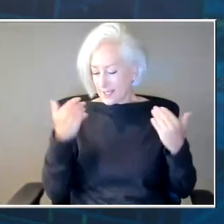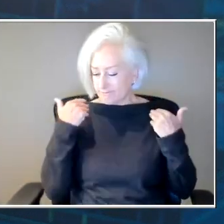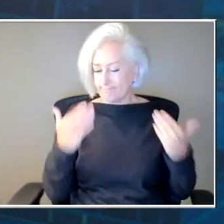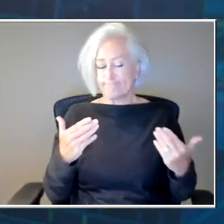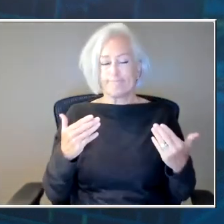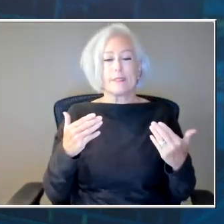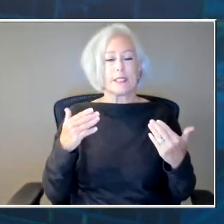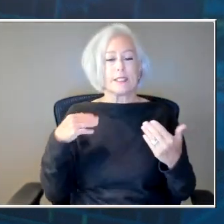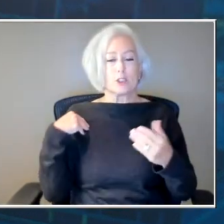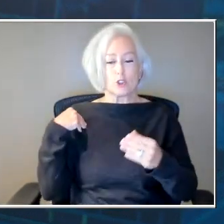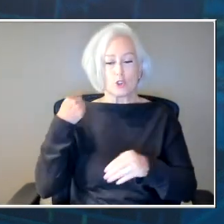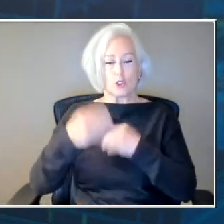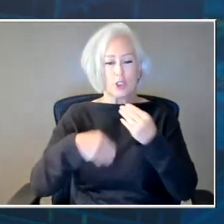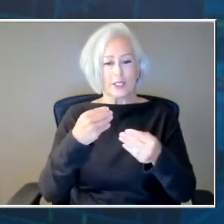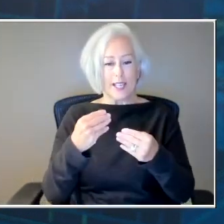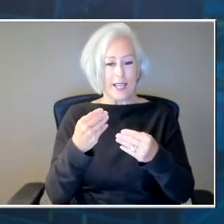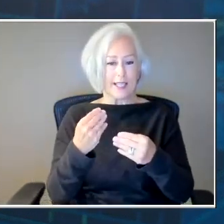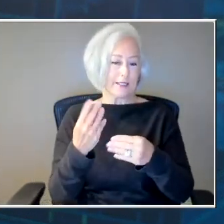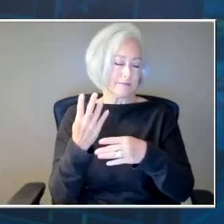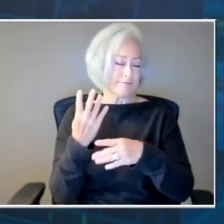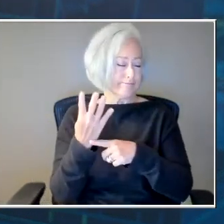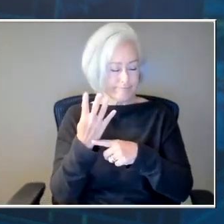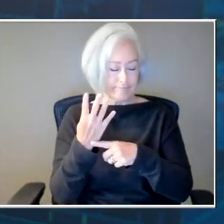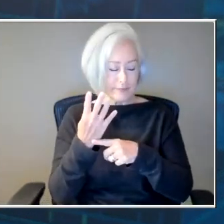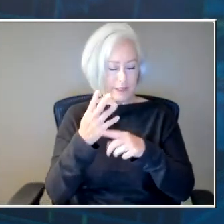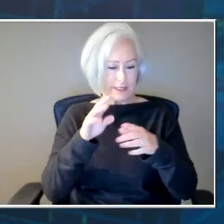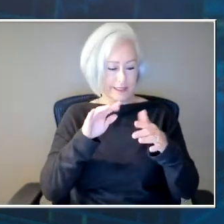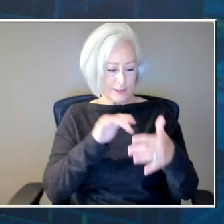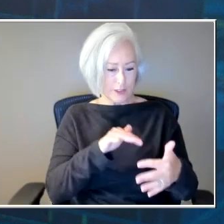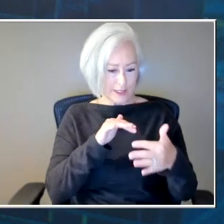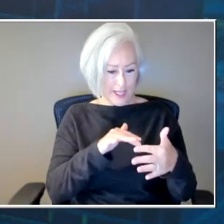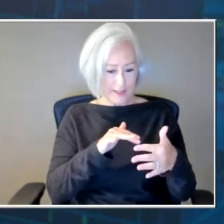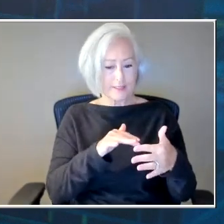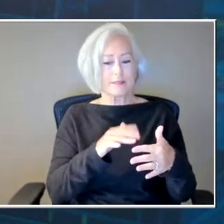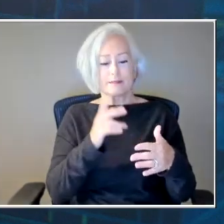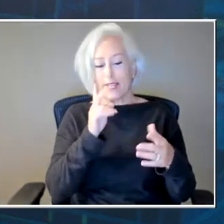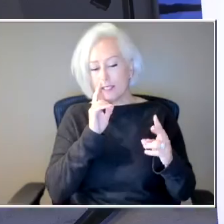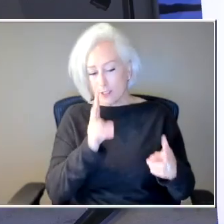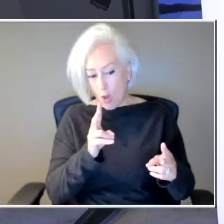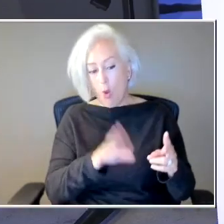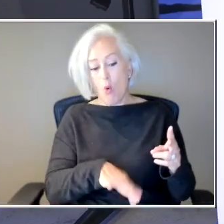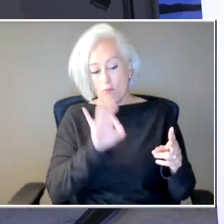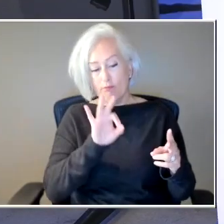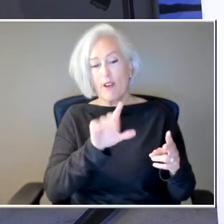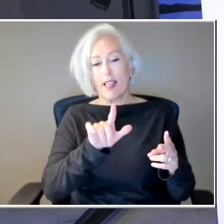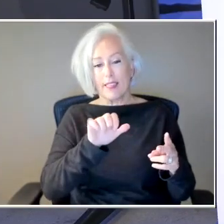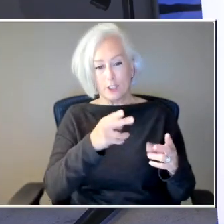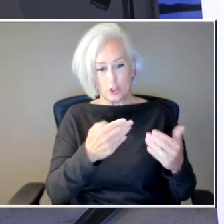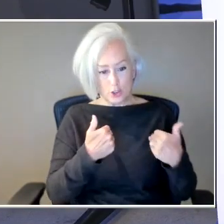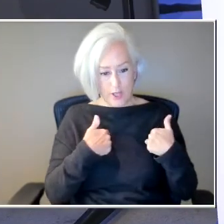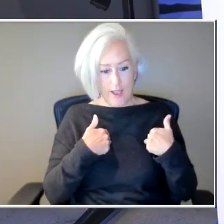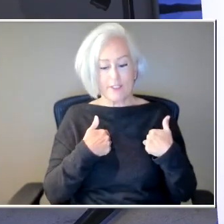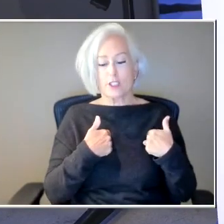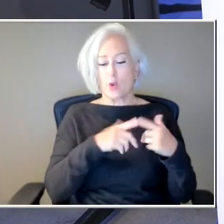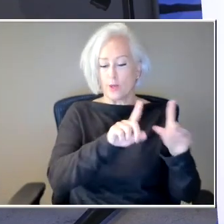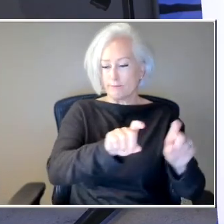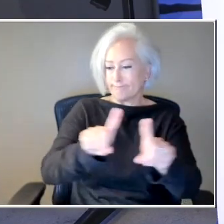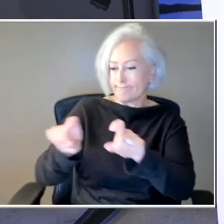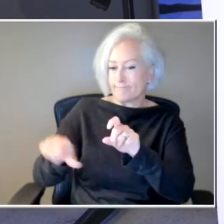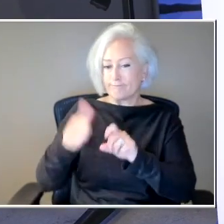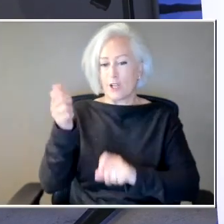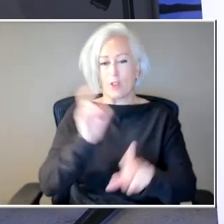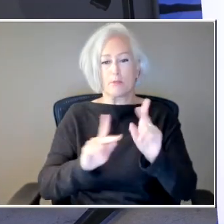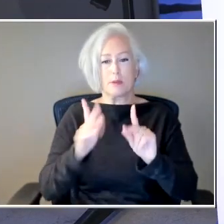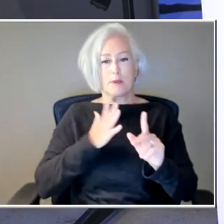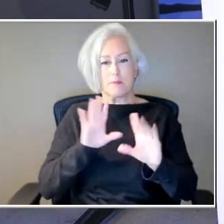had Lynch syndrome, and then we went and used that to get other people in the family tested. So that's interesting. So what did you think when you found